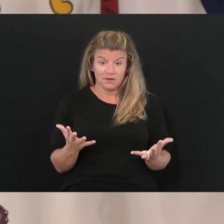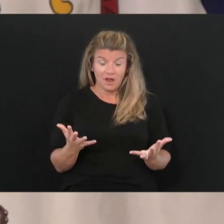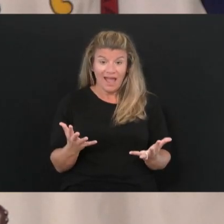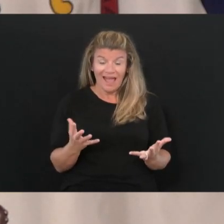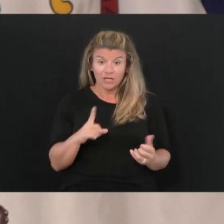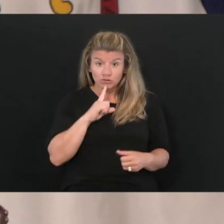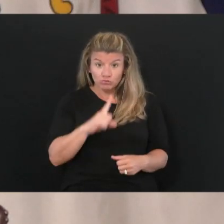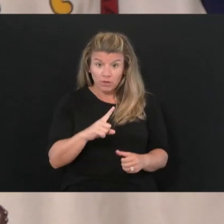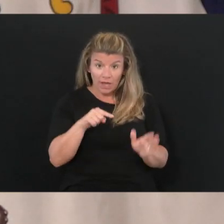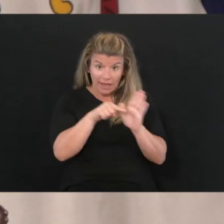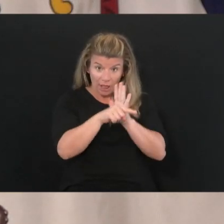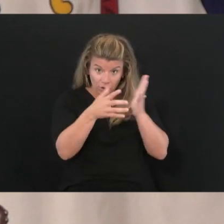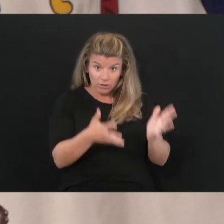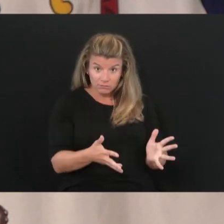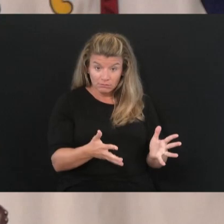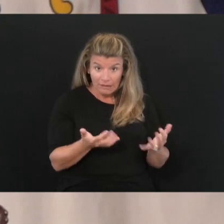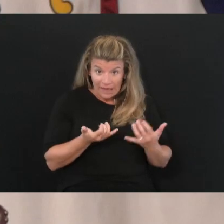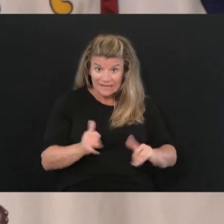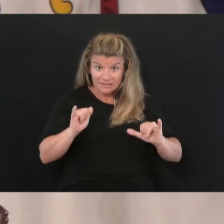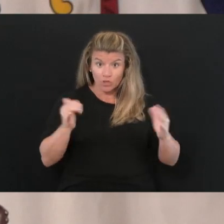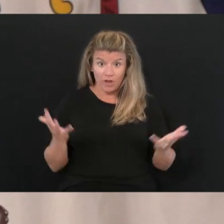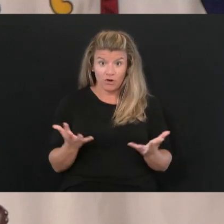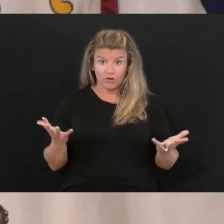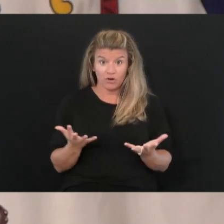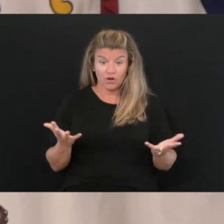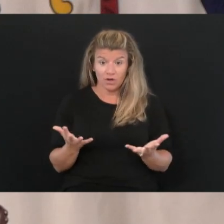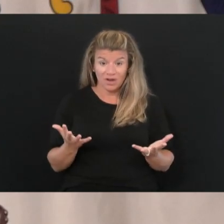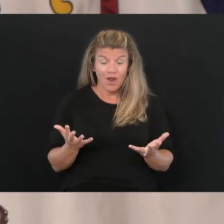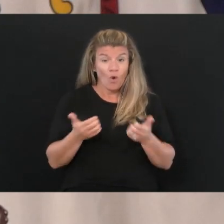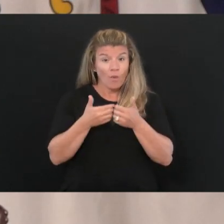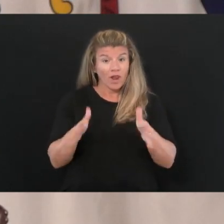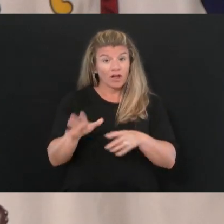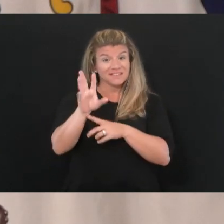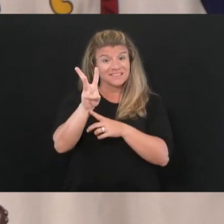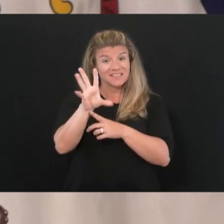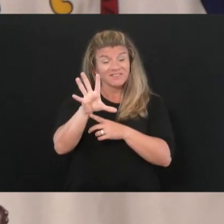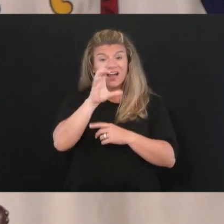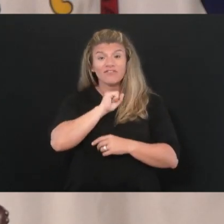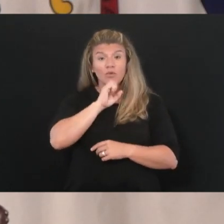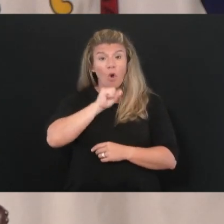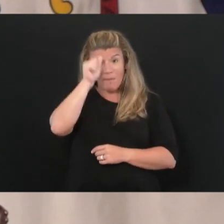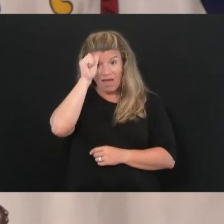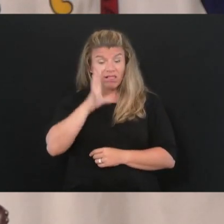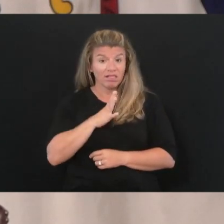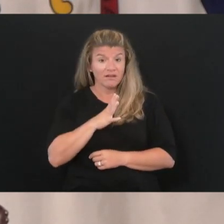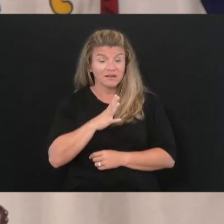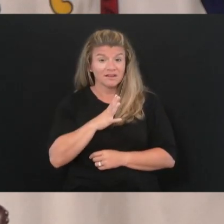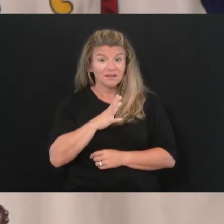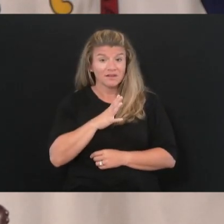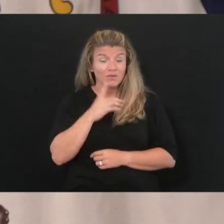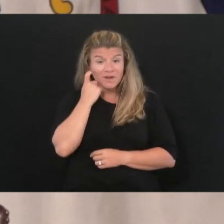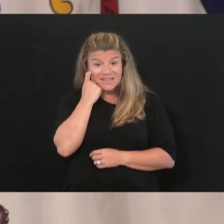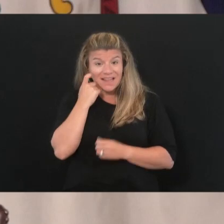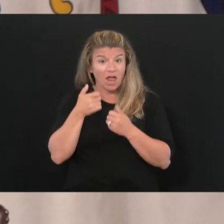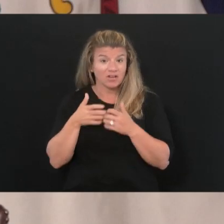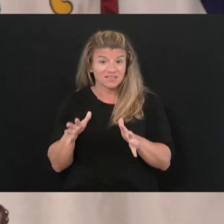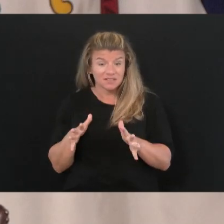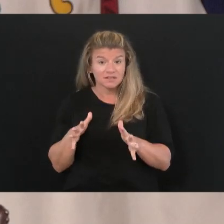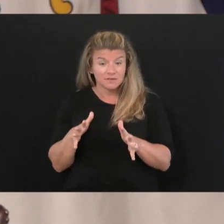right still in our midst. And we lost a 65-year-old male that we just lost.